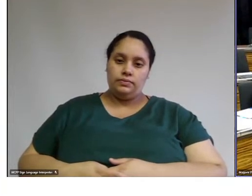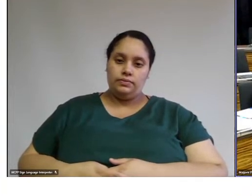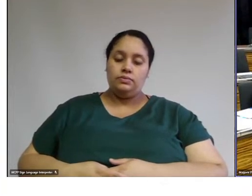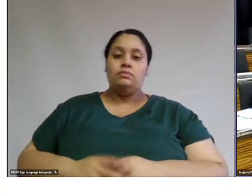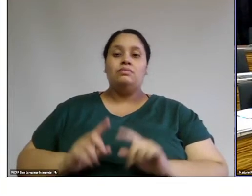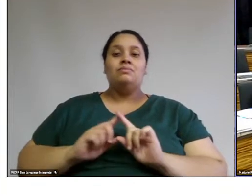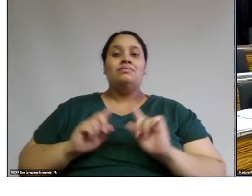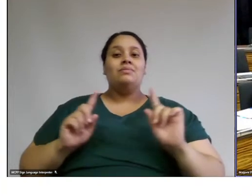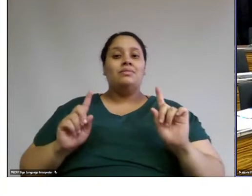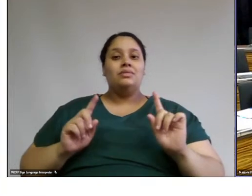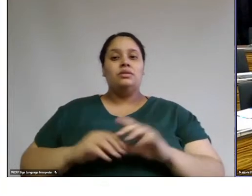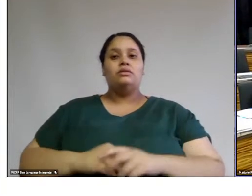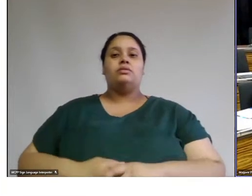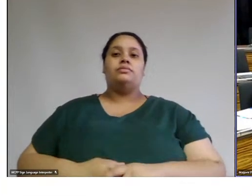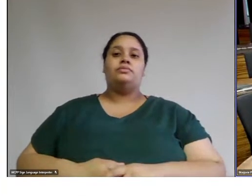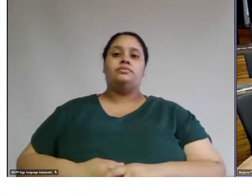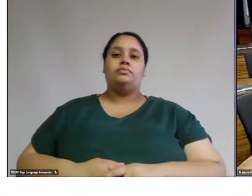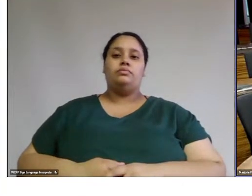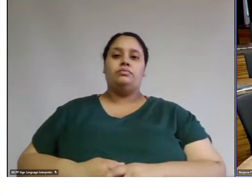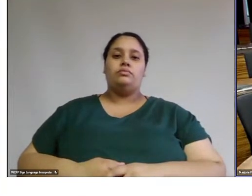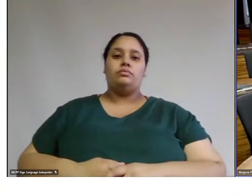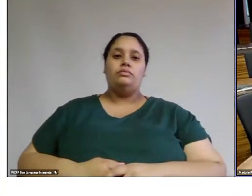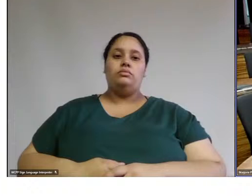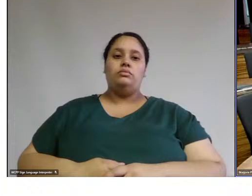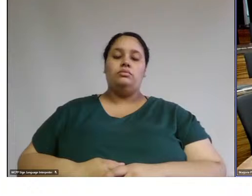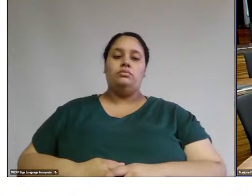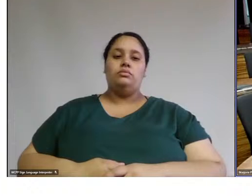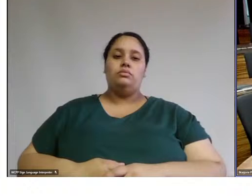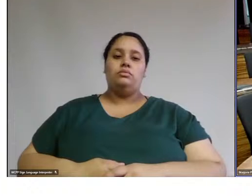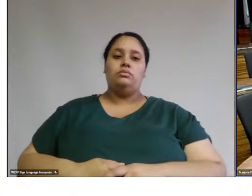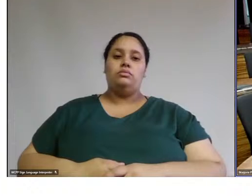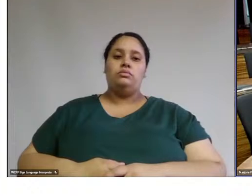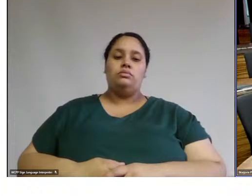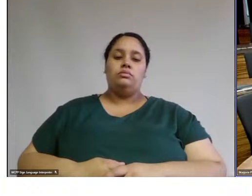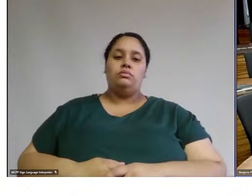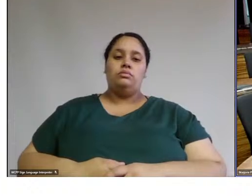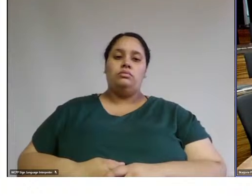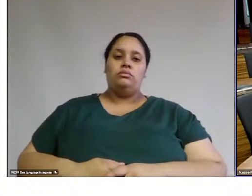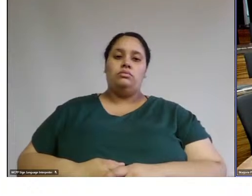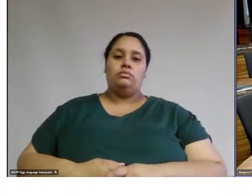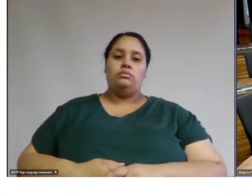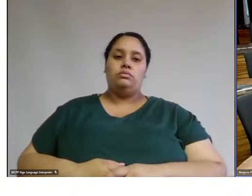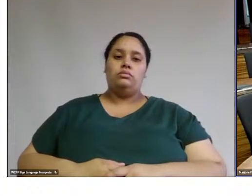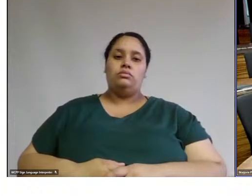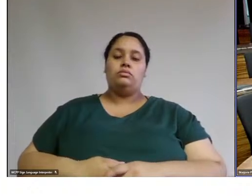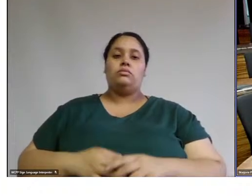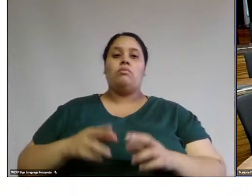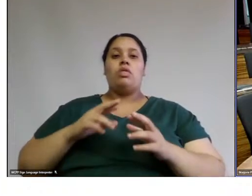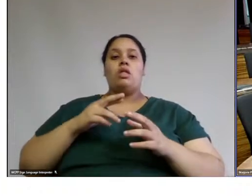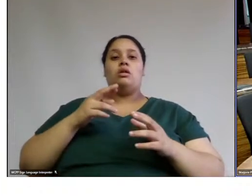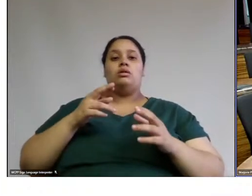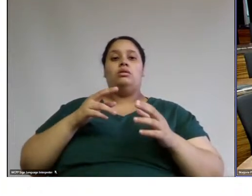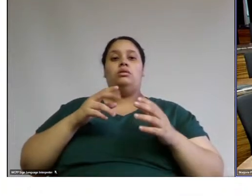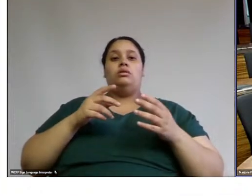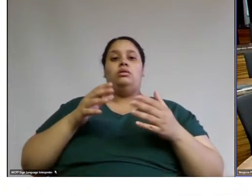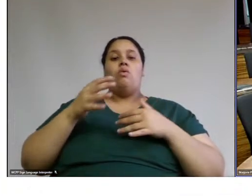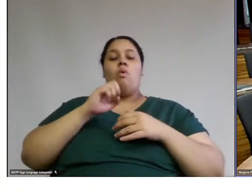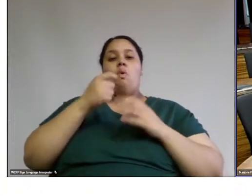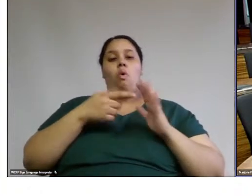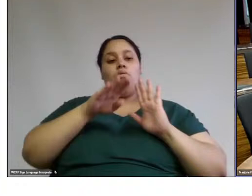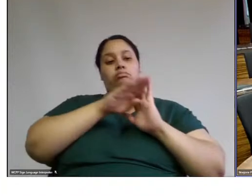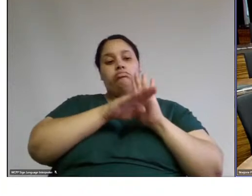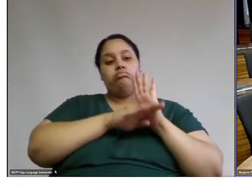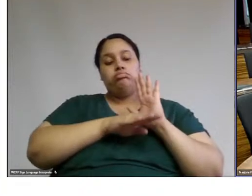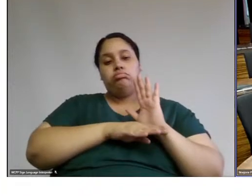However, I must also say that the requirements around PDOs is